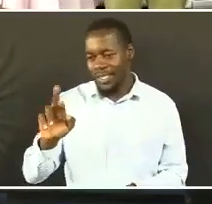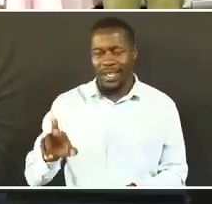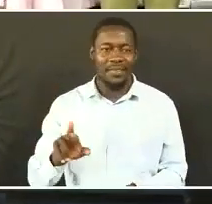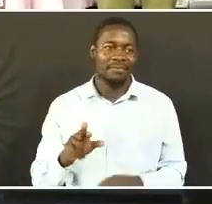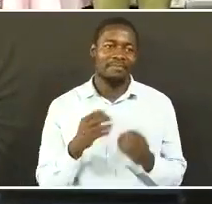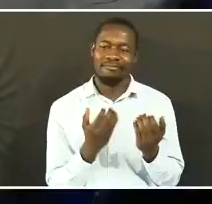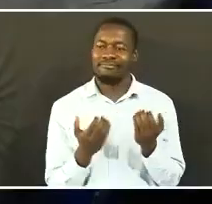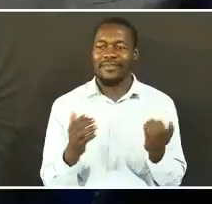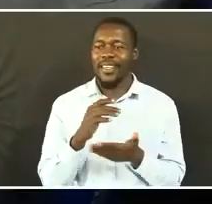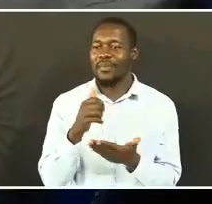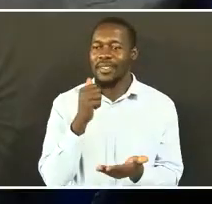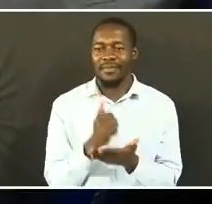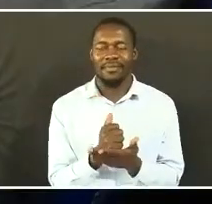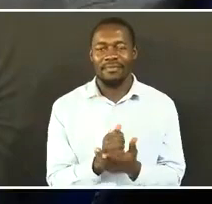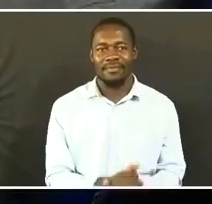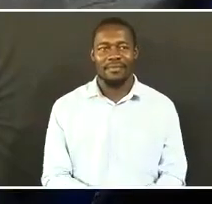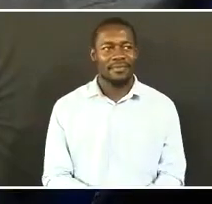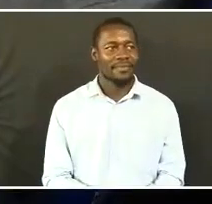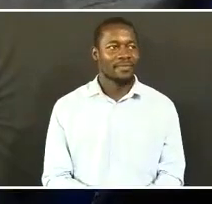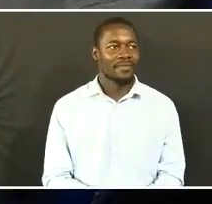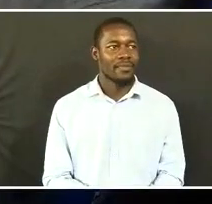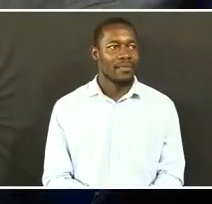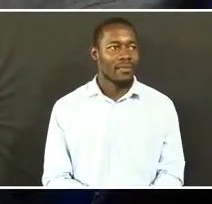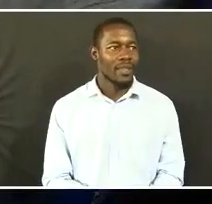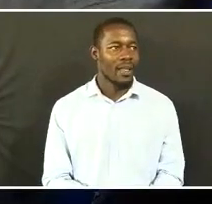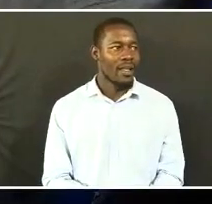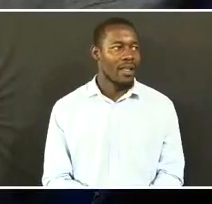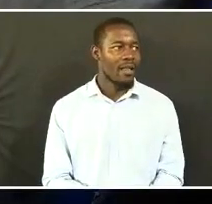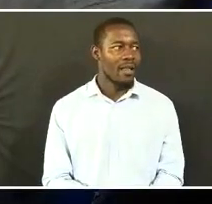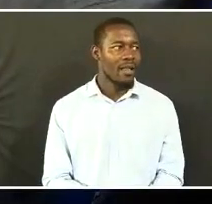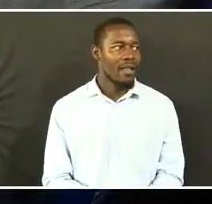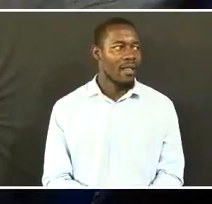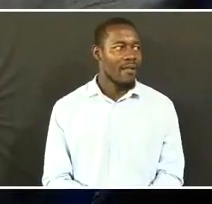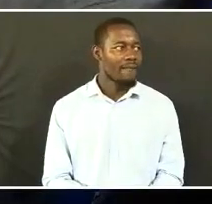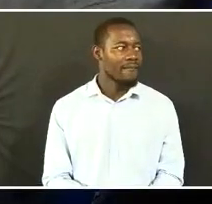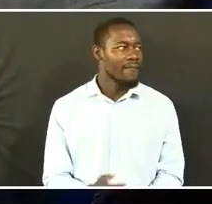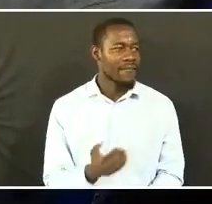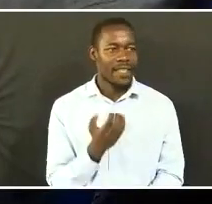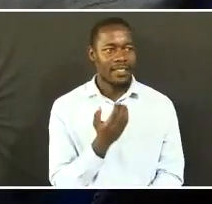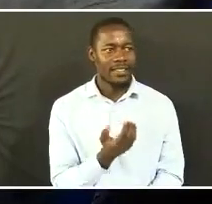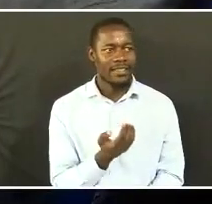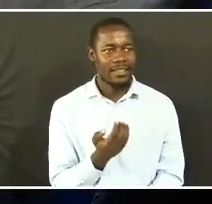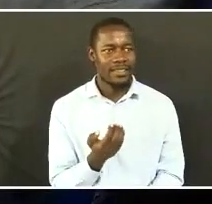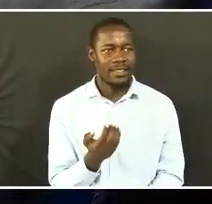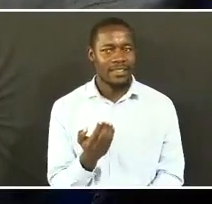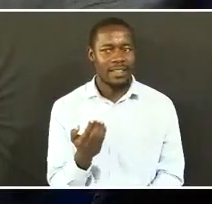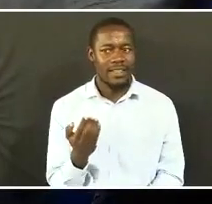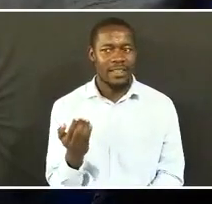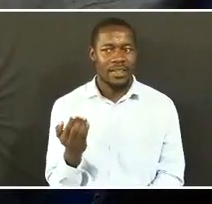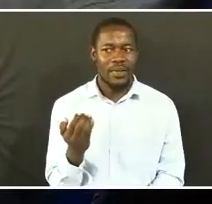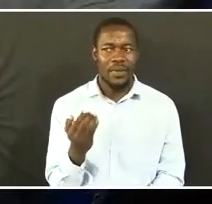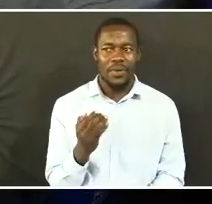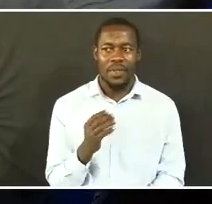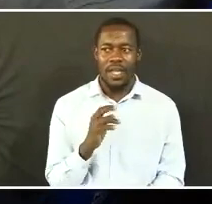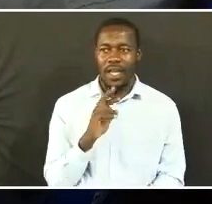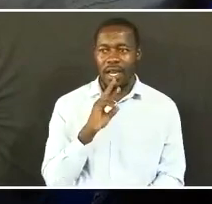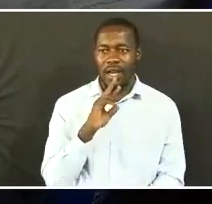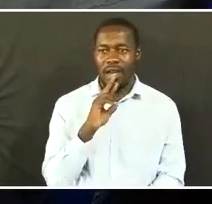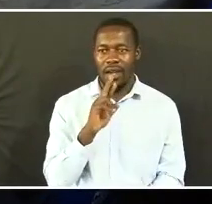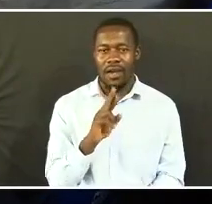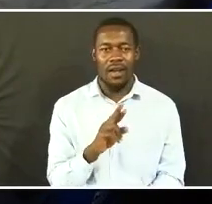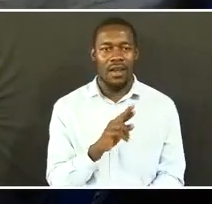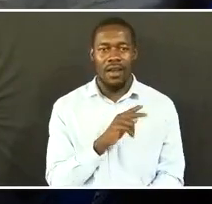Watoto, watoto. You can go back and sit. Watoto, watoto.